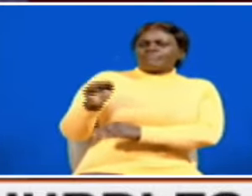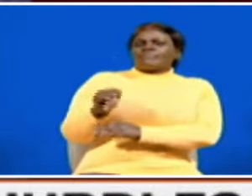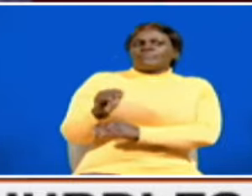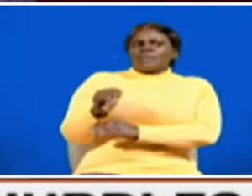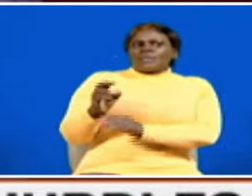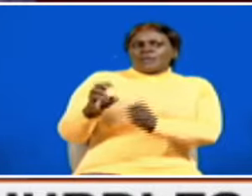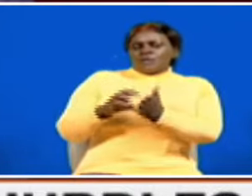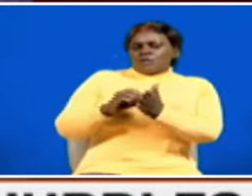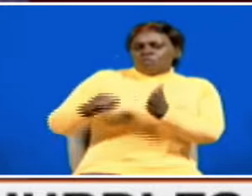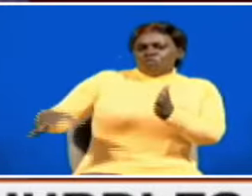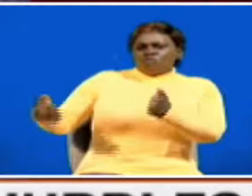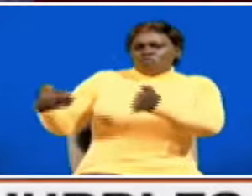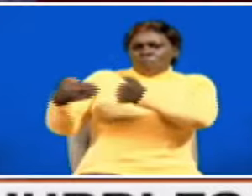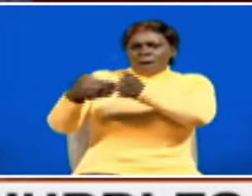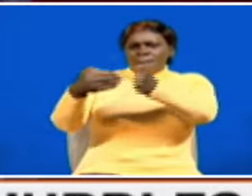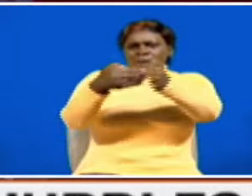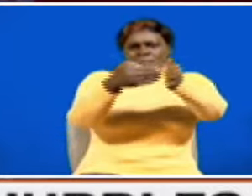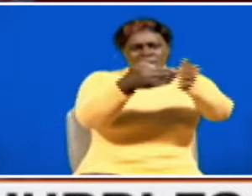tuondoe vizuizi.